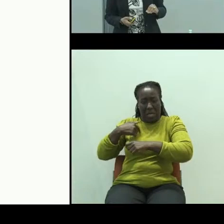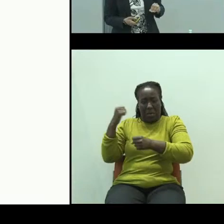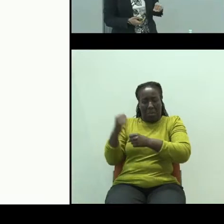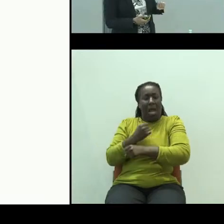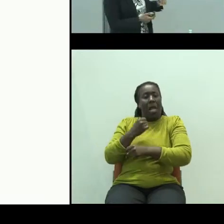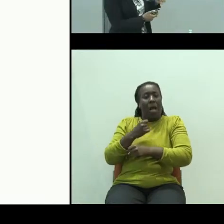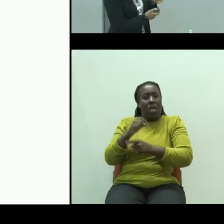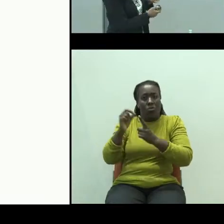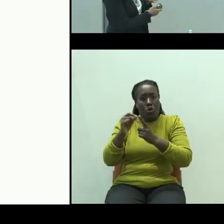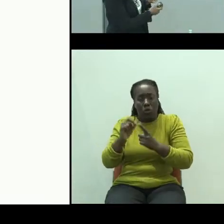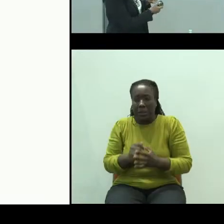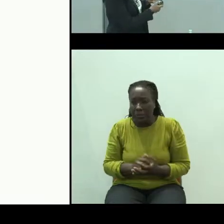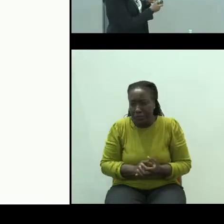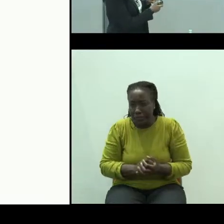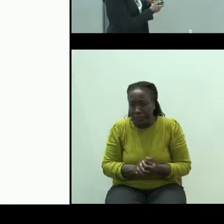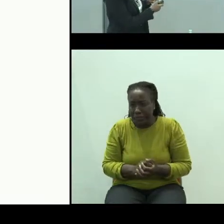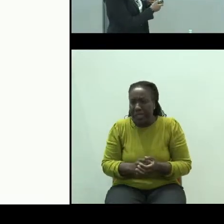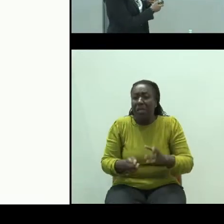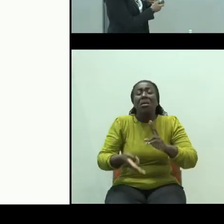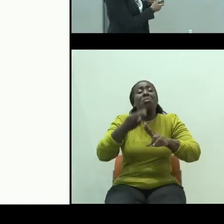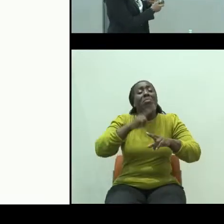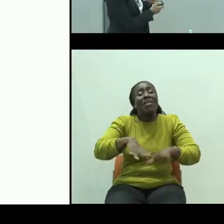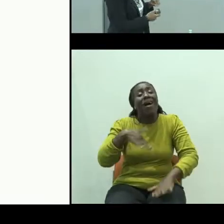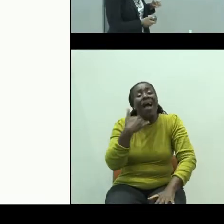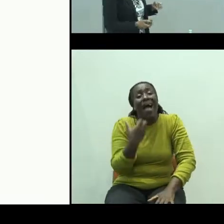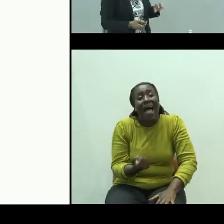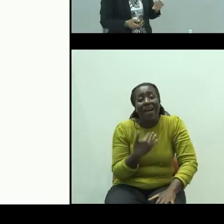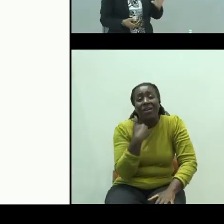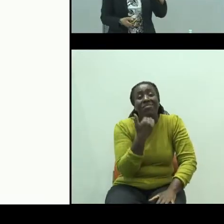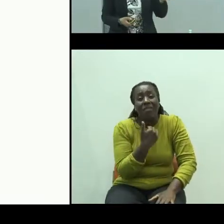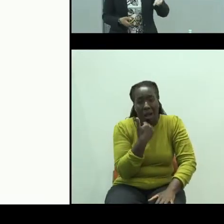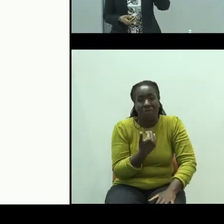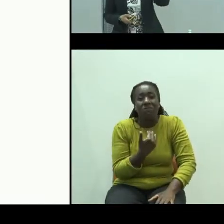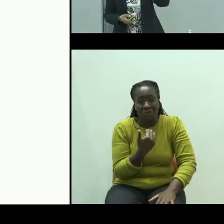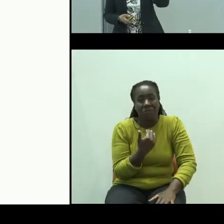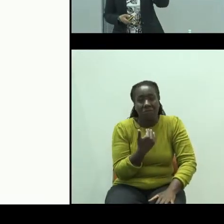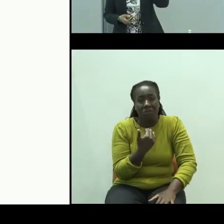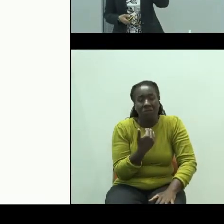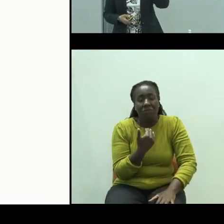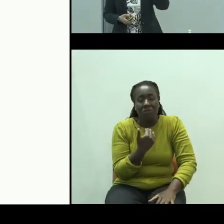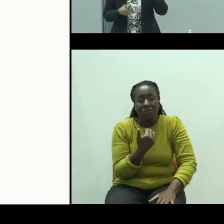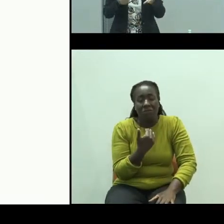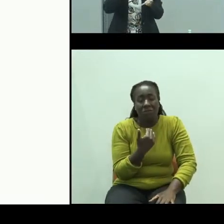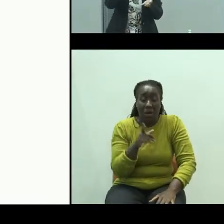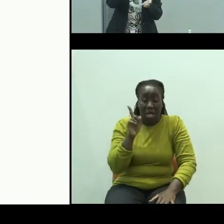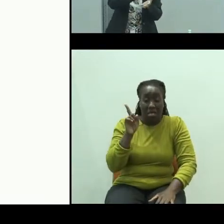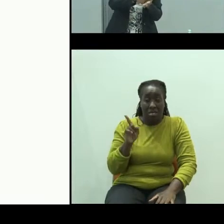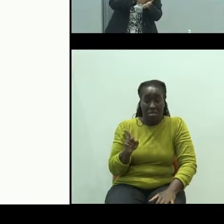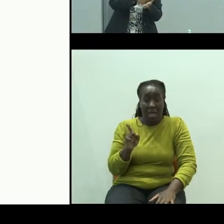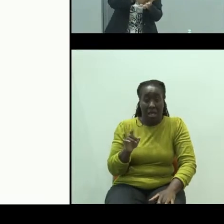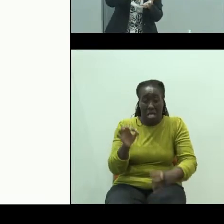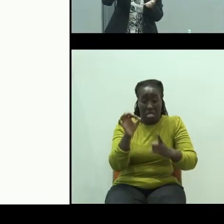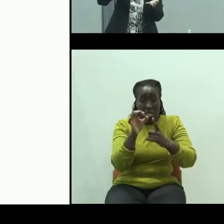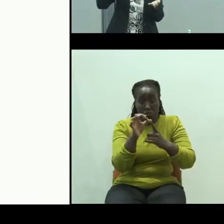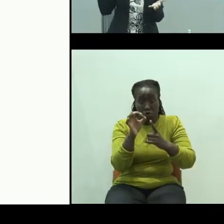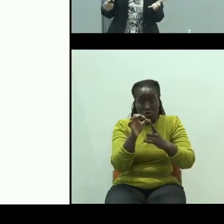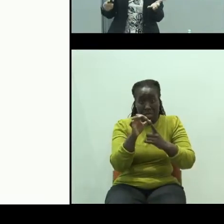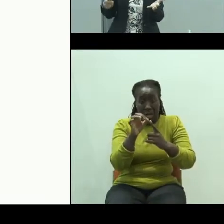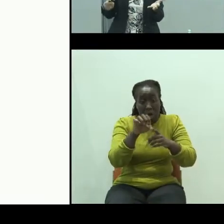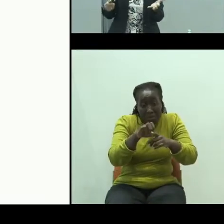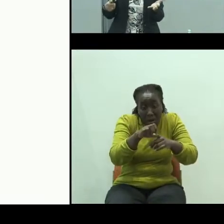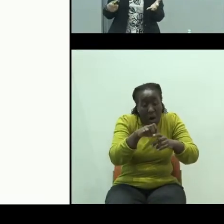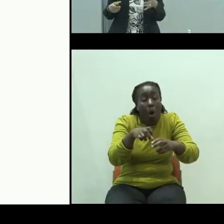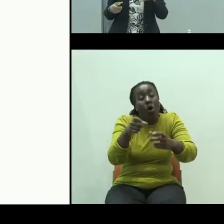interest. If, however, I have enough of this ligand accumulate, then the protein comes off